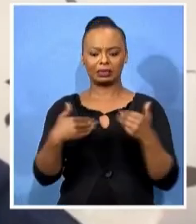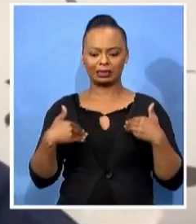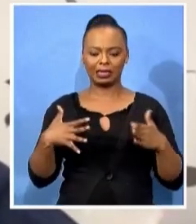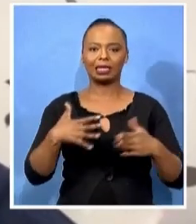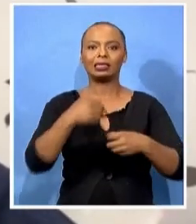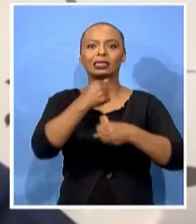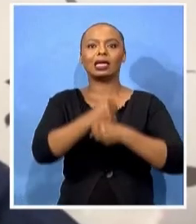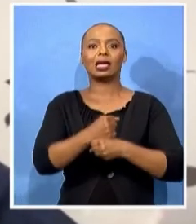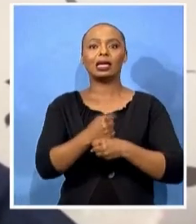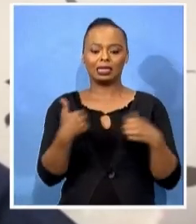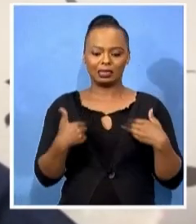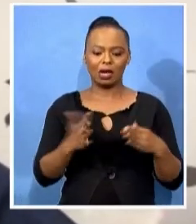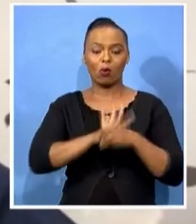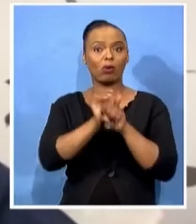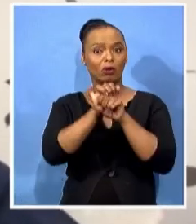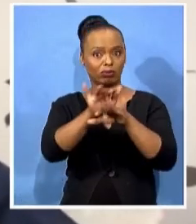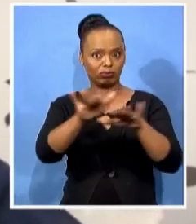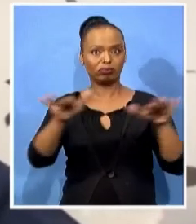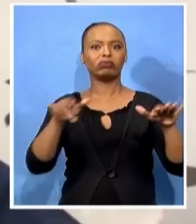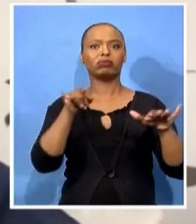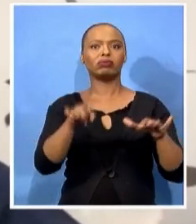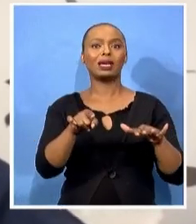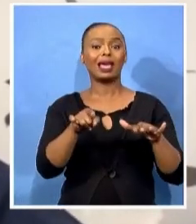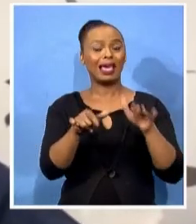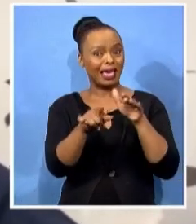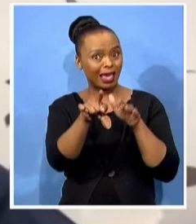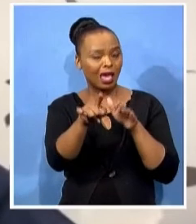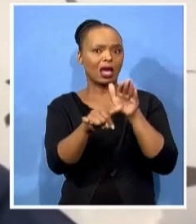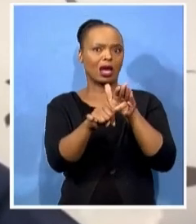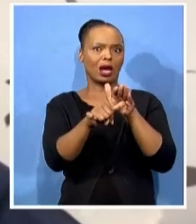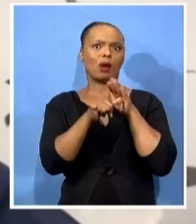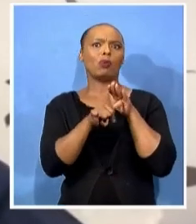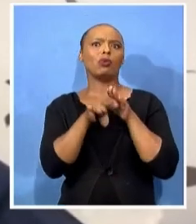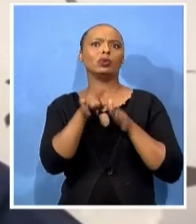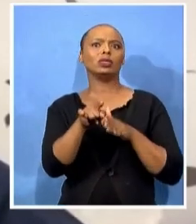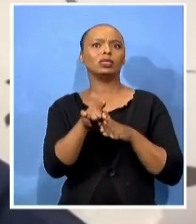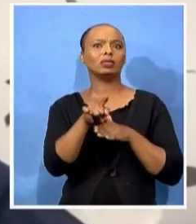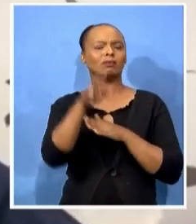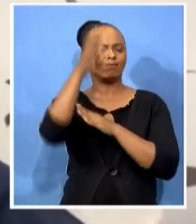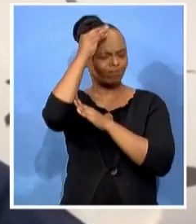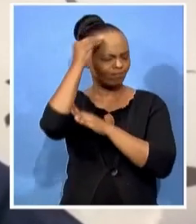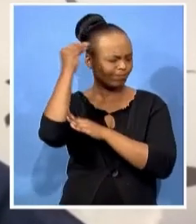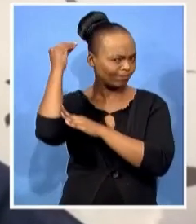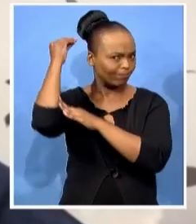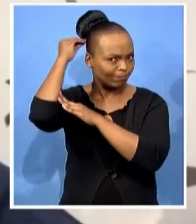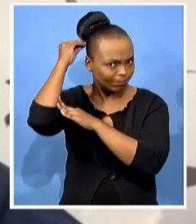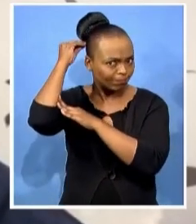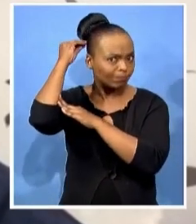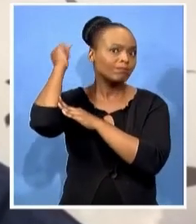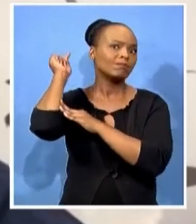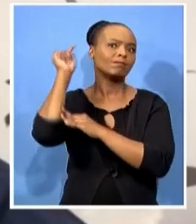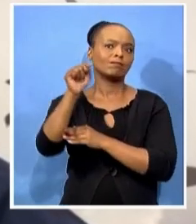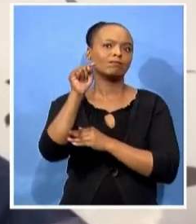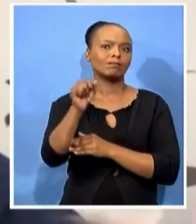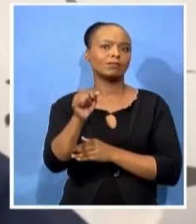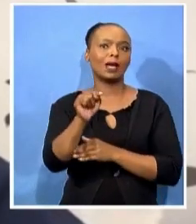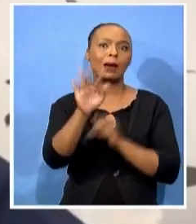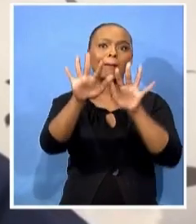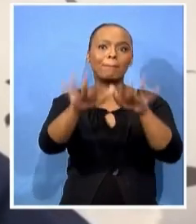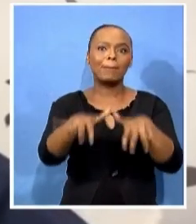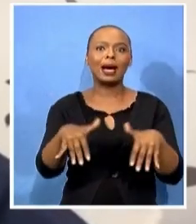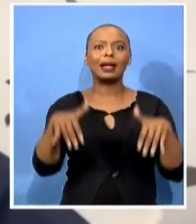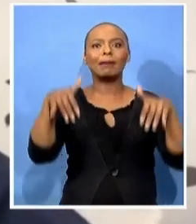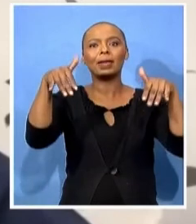very important to then, make this call again, that Parliament is not simply just the